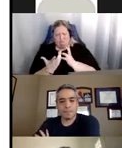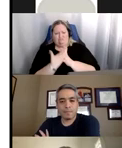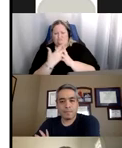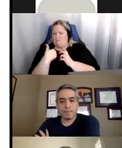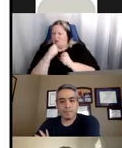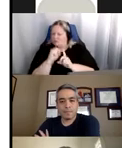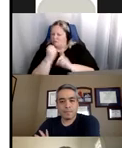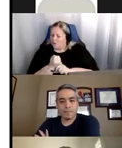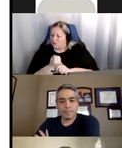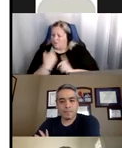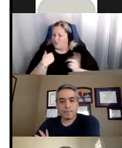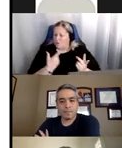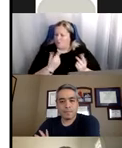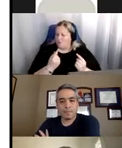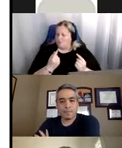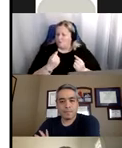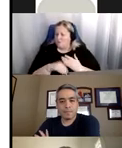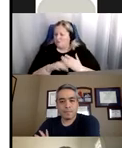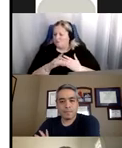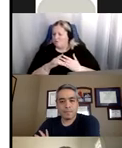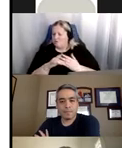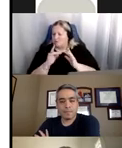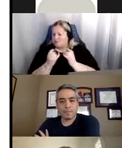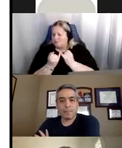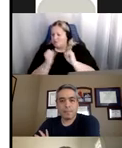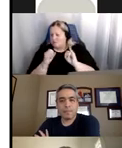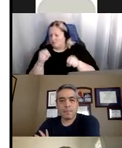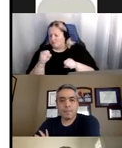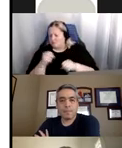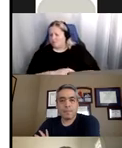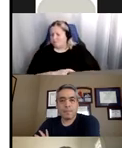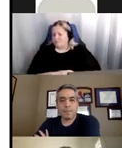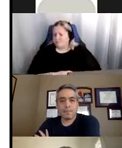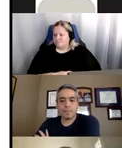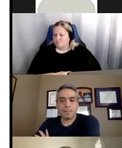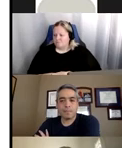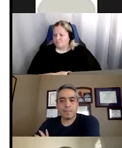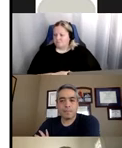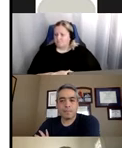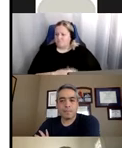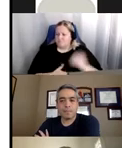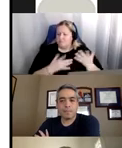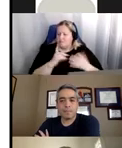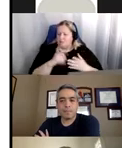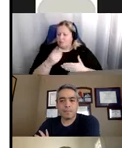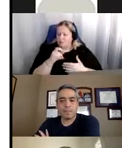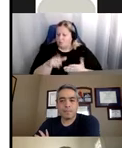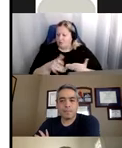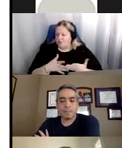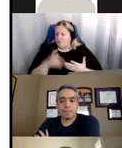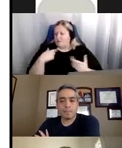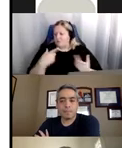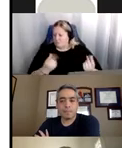or what could we do to allow someone to be as independent as possible? So there might be something out there to do that. And that's what we